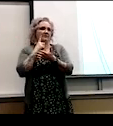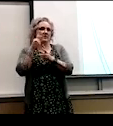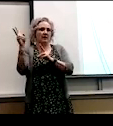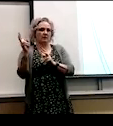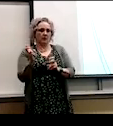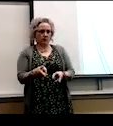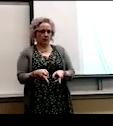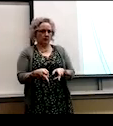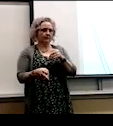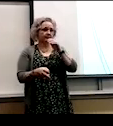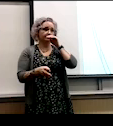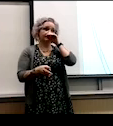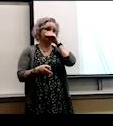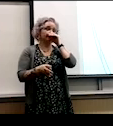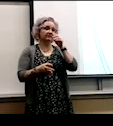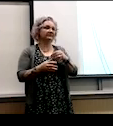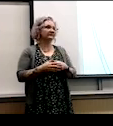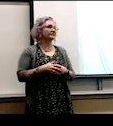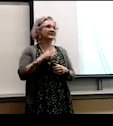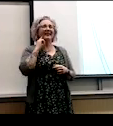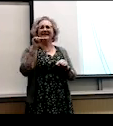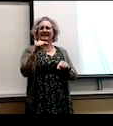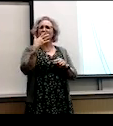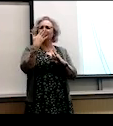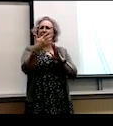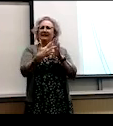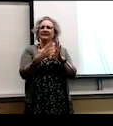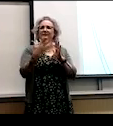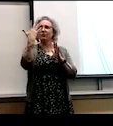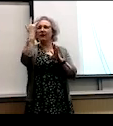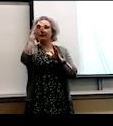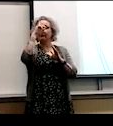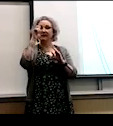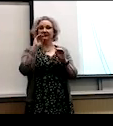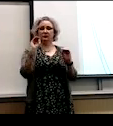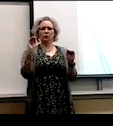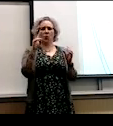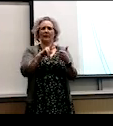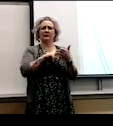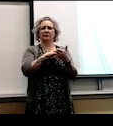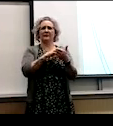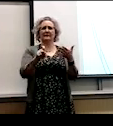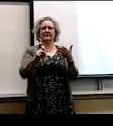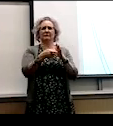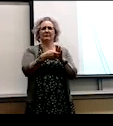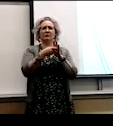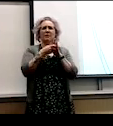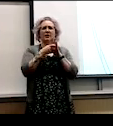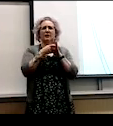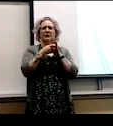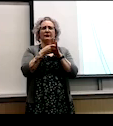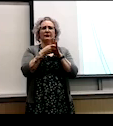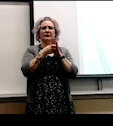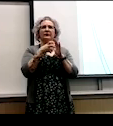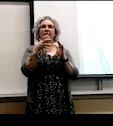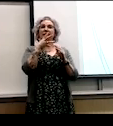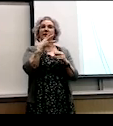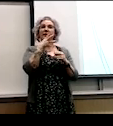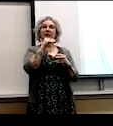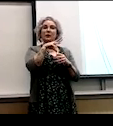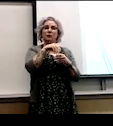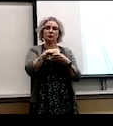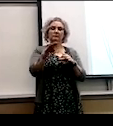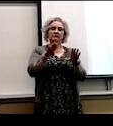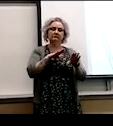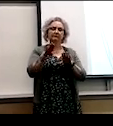doesn't need any literacy on the part of the patient. And it reports on behavior as well as cognition. So